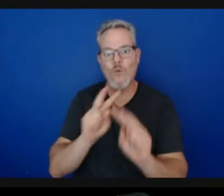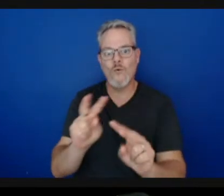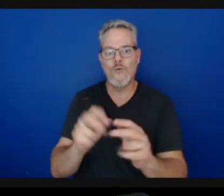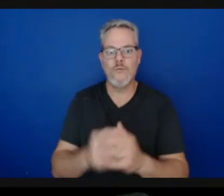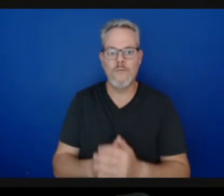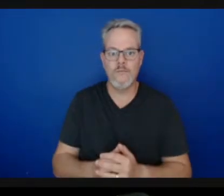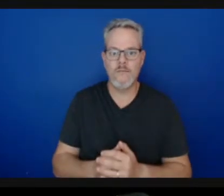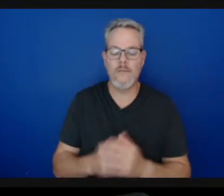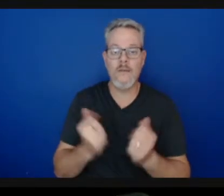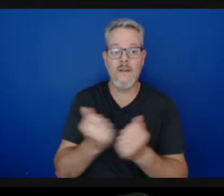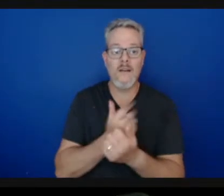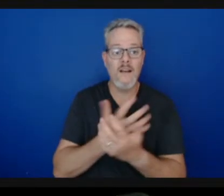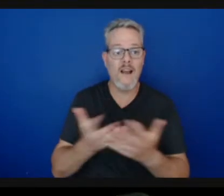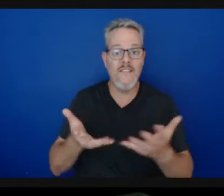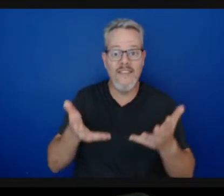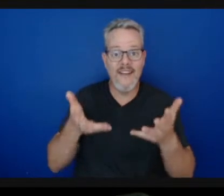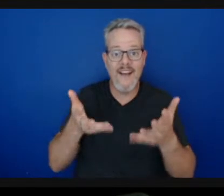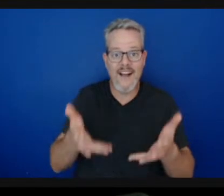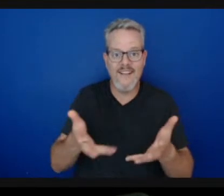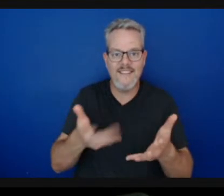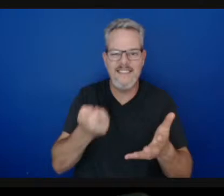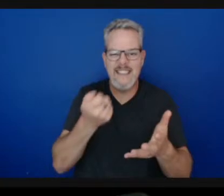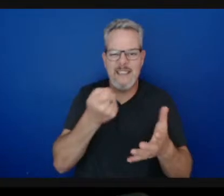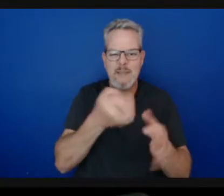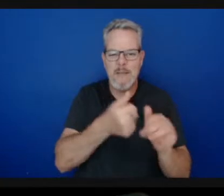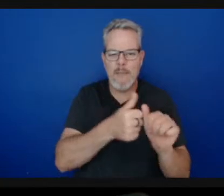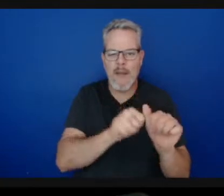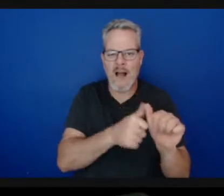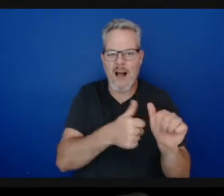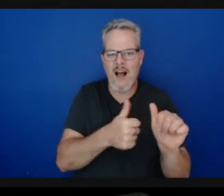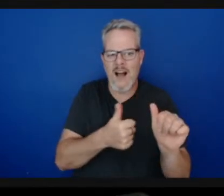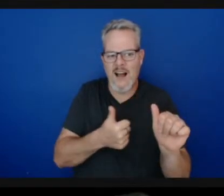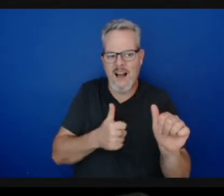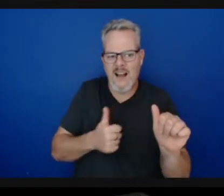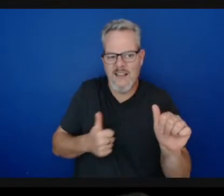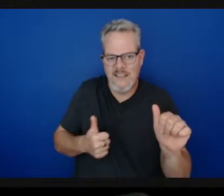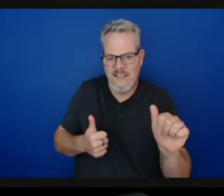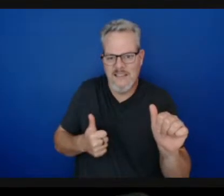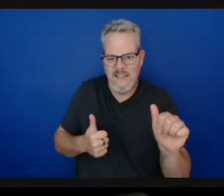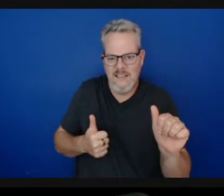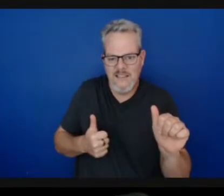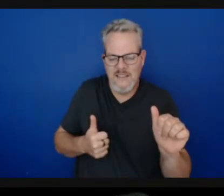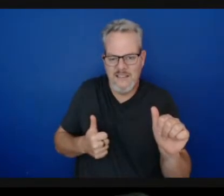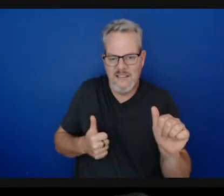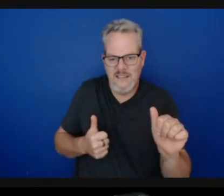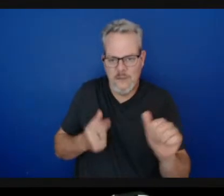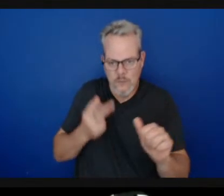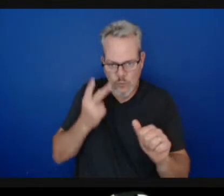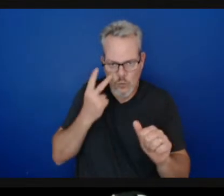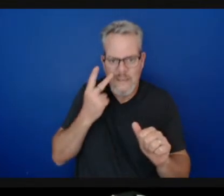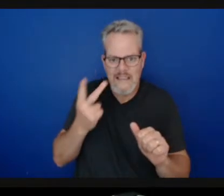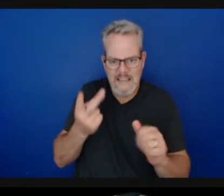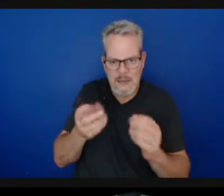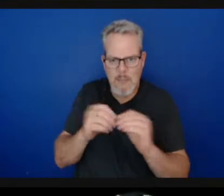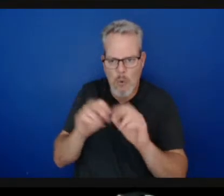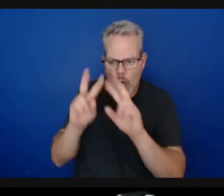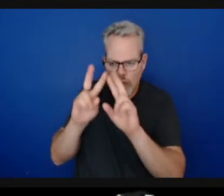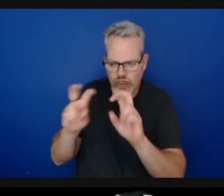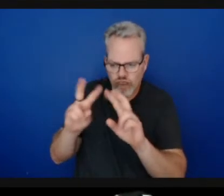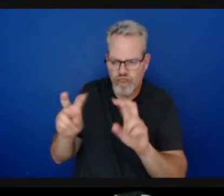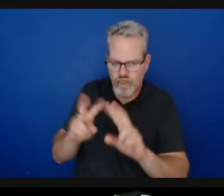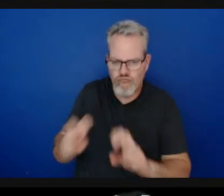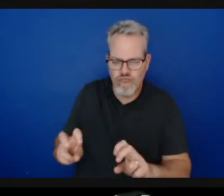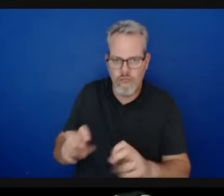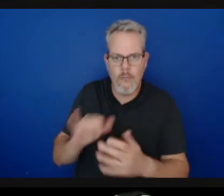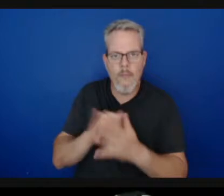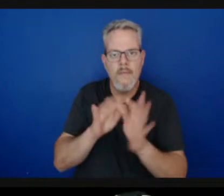everything else is slightly behind that, right? They have timelines coming out through here, and we can go through more of this coming up. But that's the important take-home